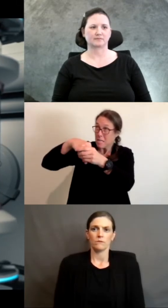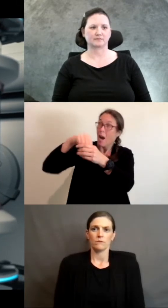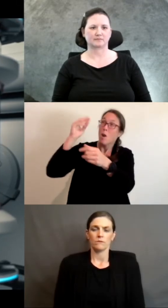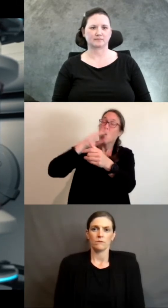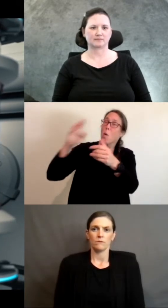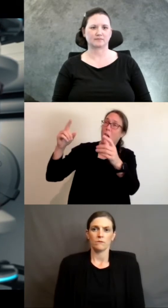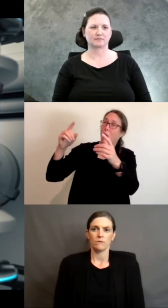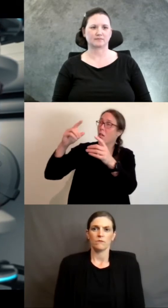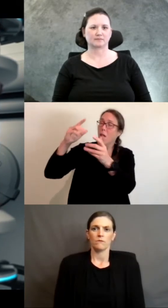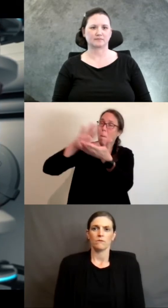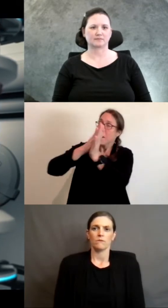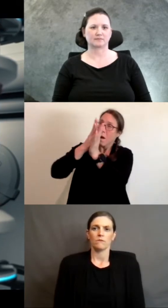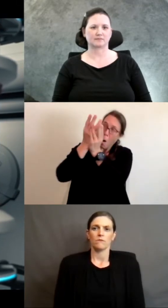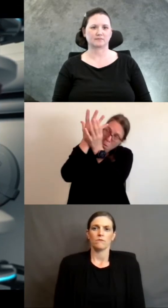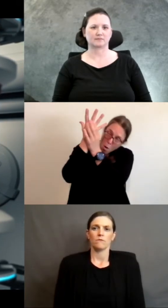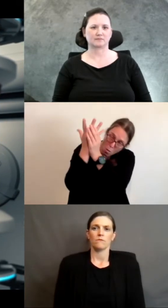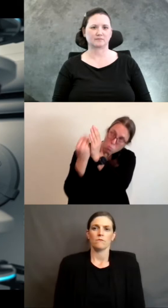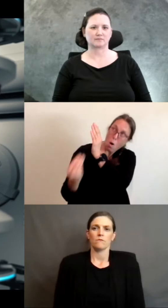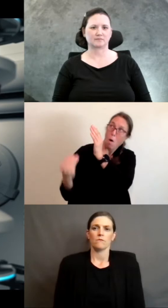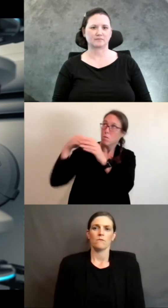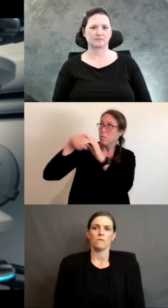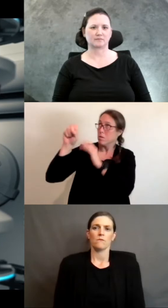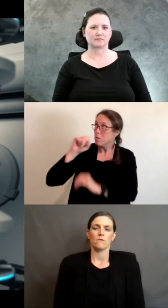be lost in space forever.